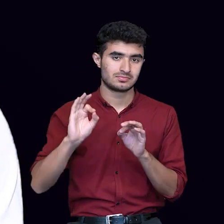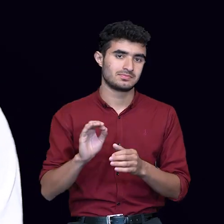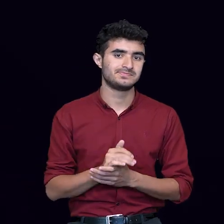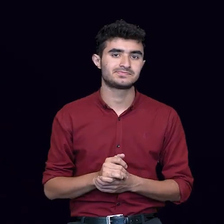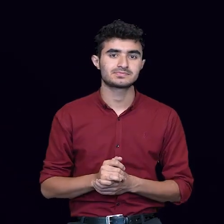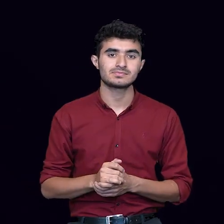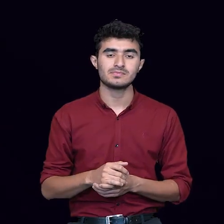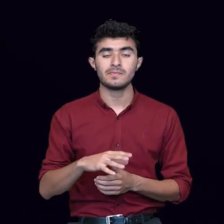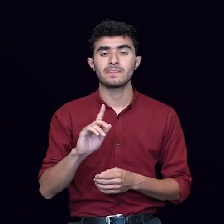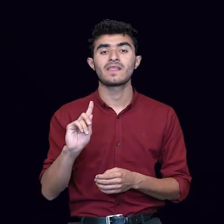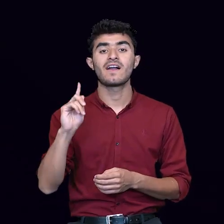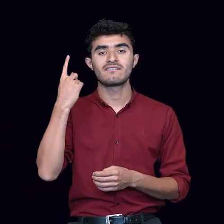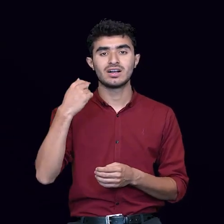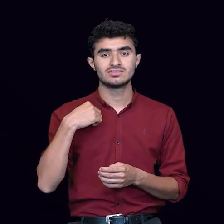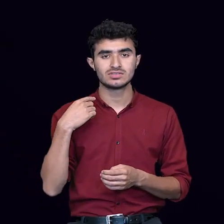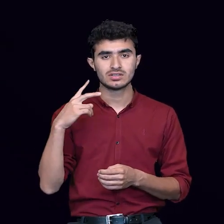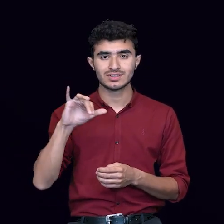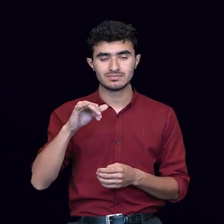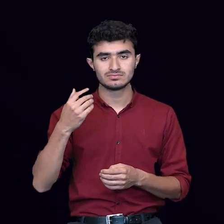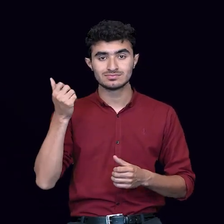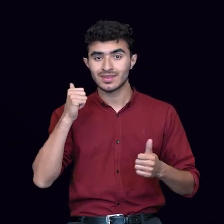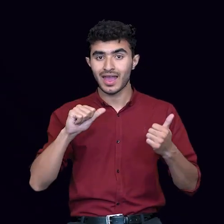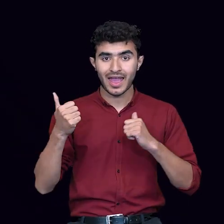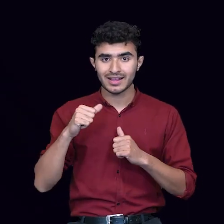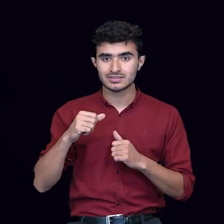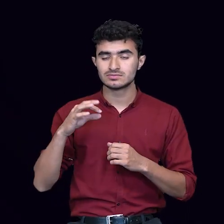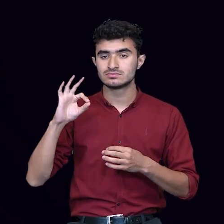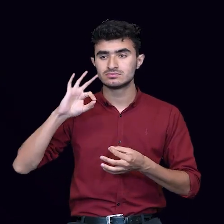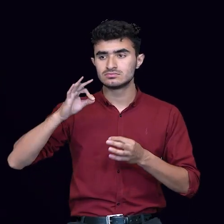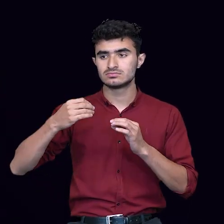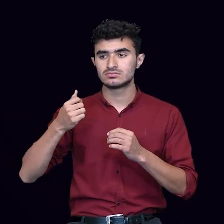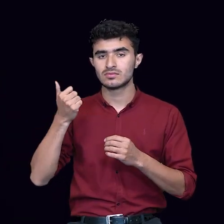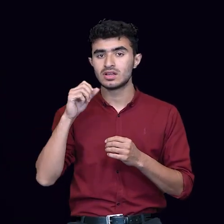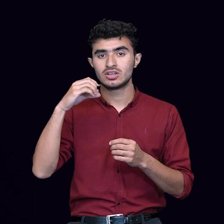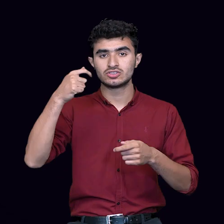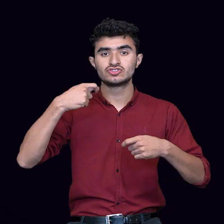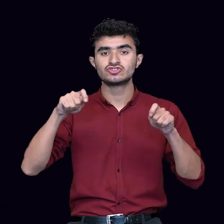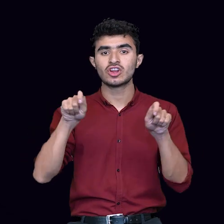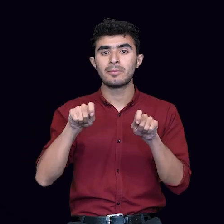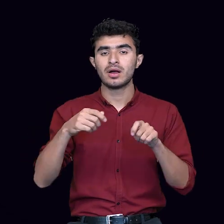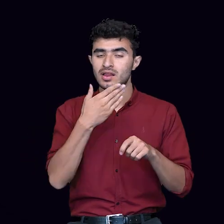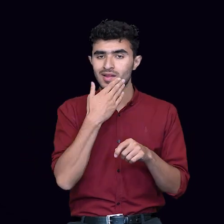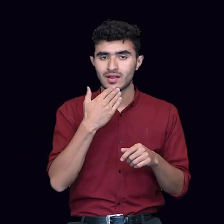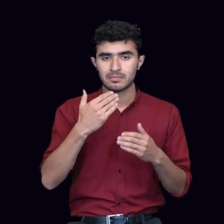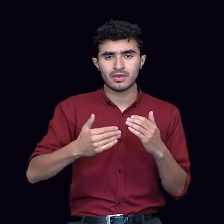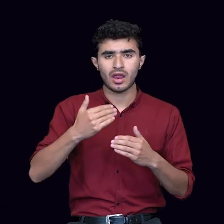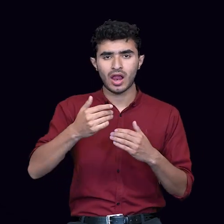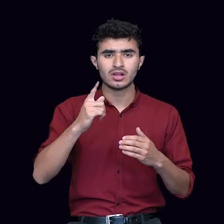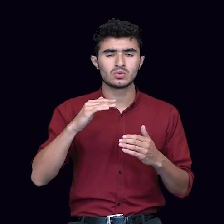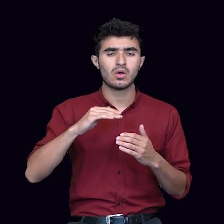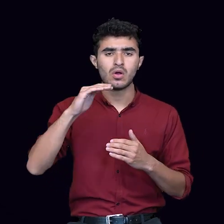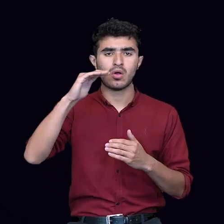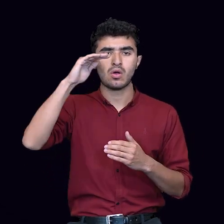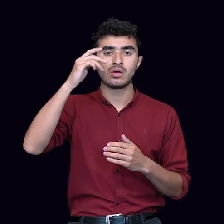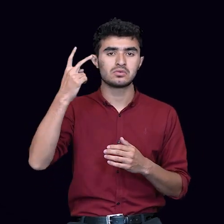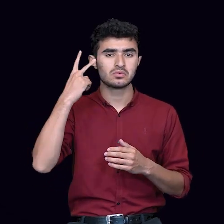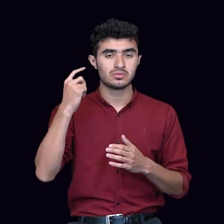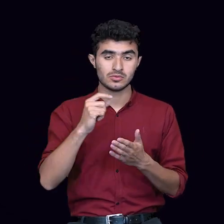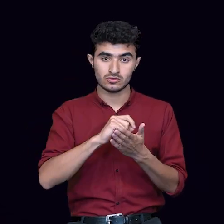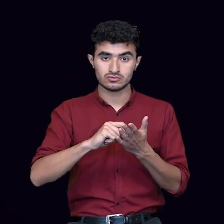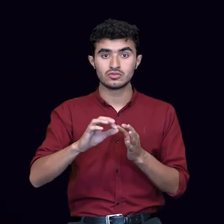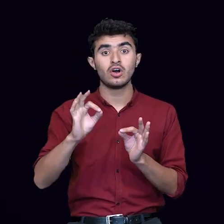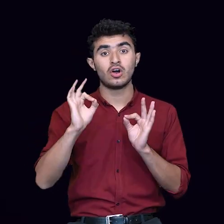remember. Shuru mein mera zyada acting ka shauk hota tha, but as I grew older and